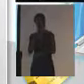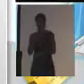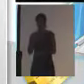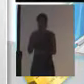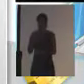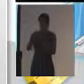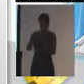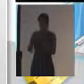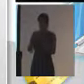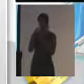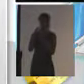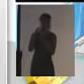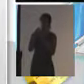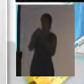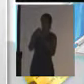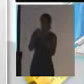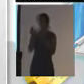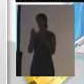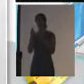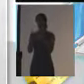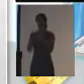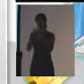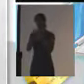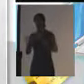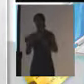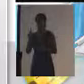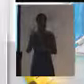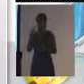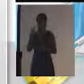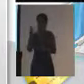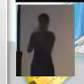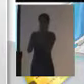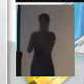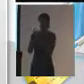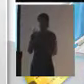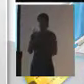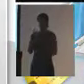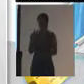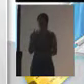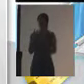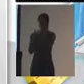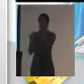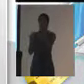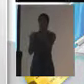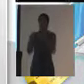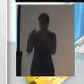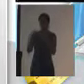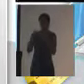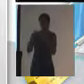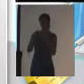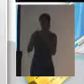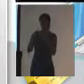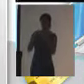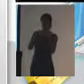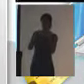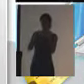like saying someone is happy if it eats well and sleeps plenty. It's not happy only if it eats well or only if it